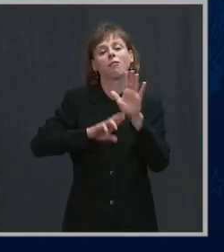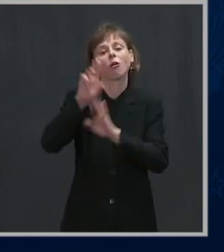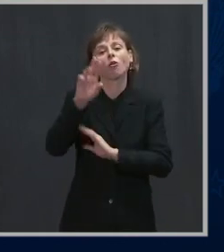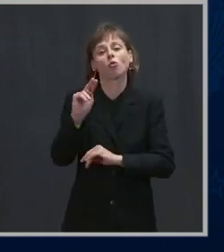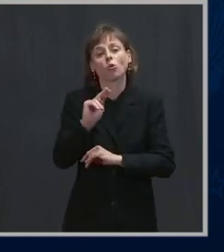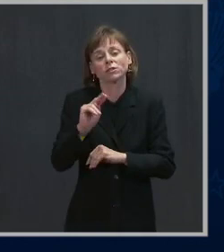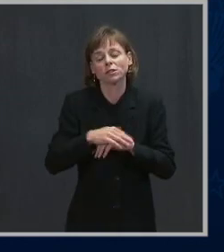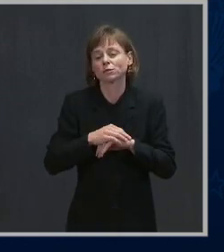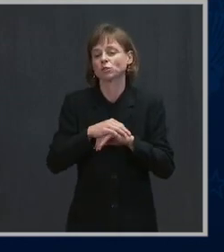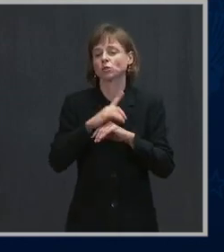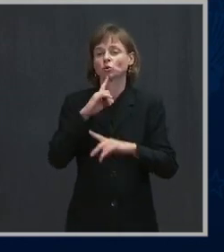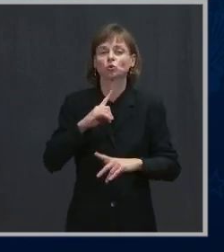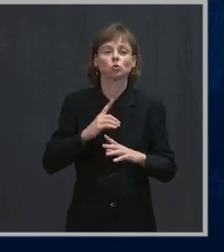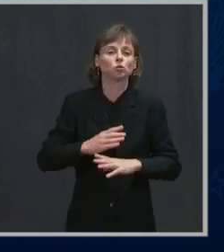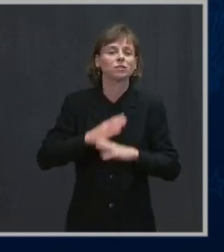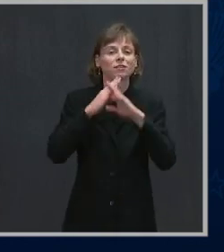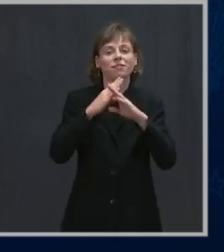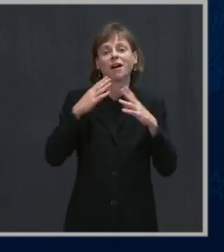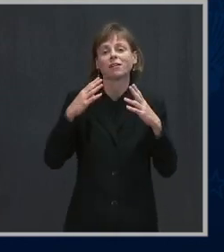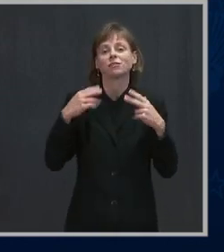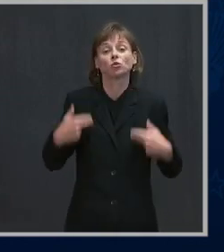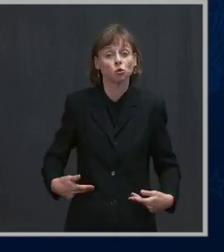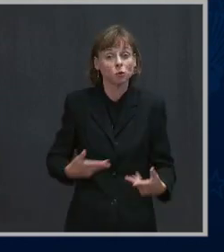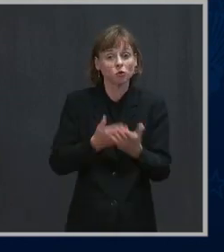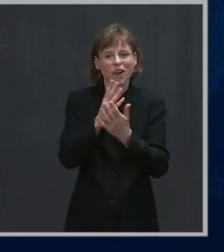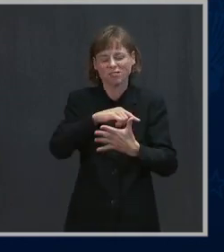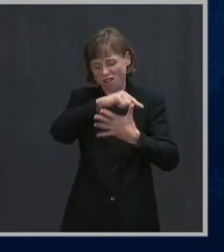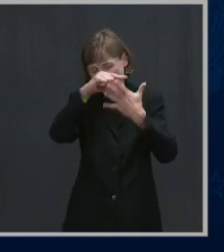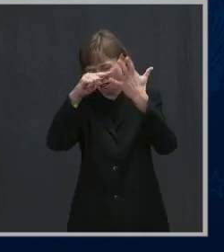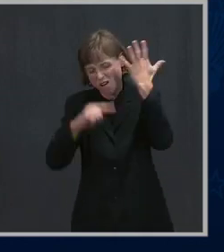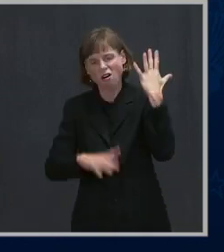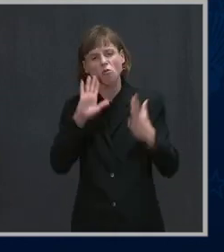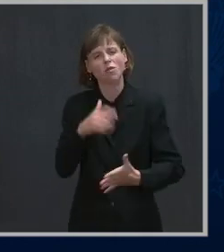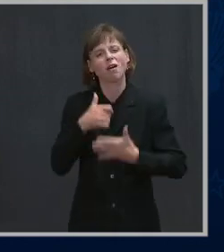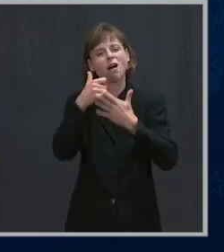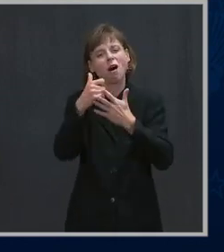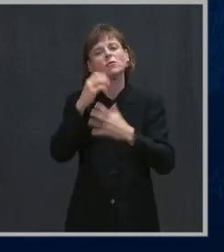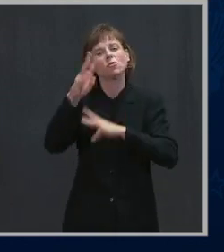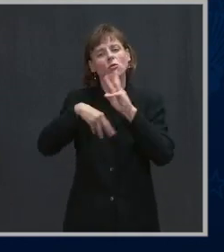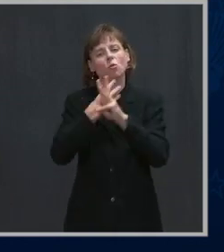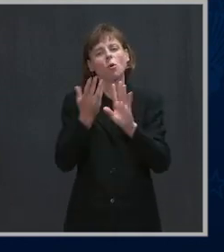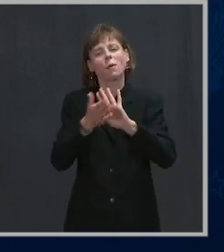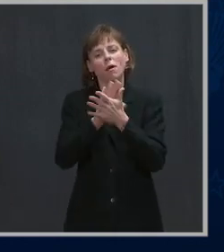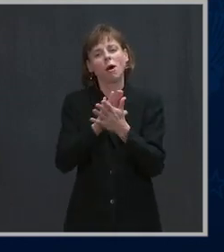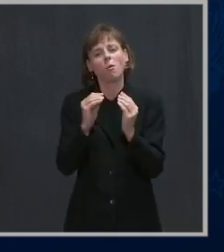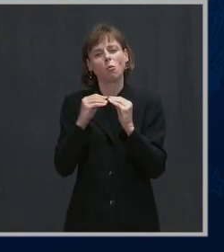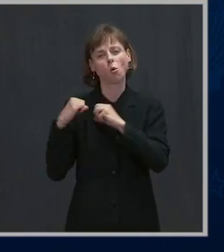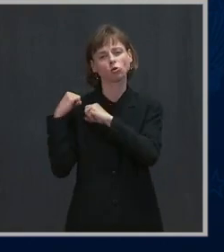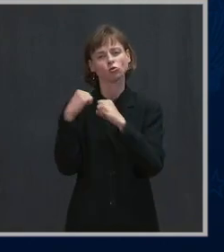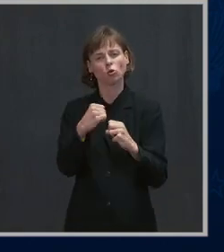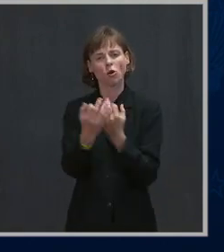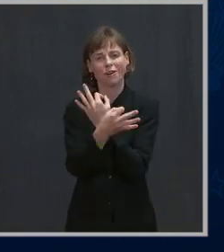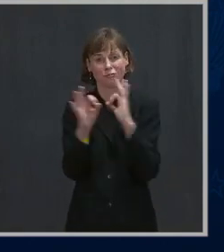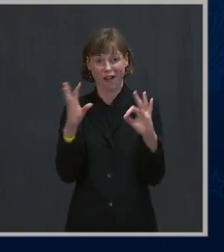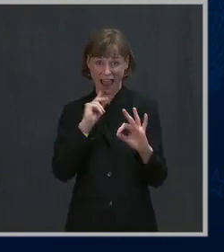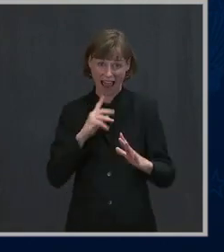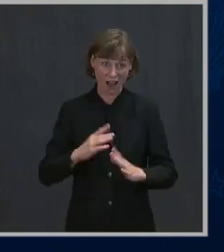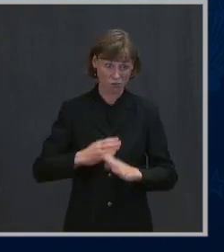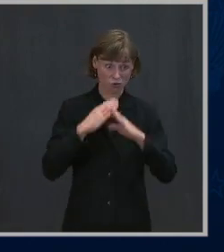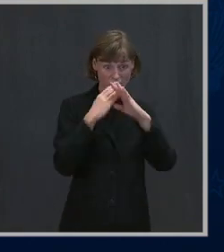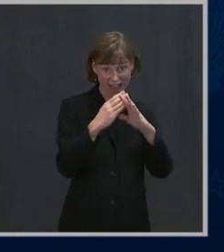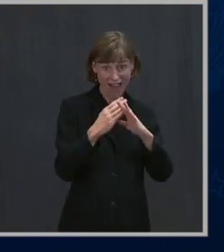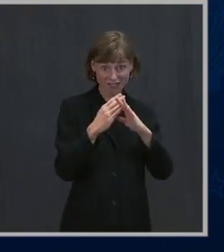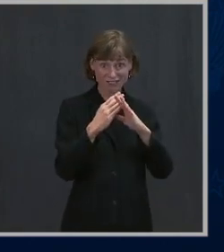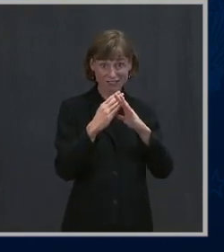to defend human rights all of which makes the world more stable and free and all of which protects the security and prosperity of the